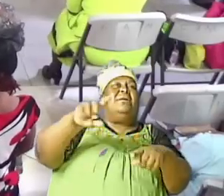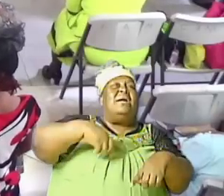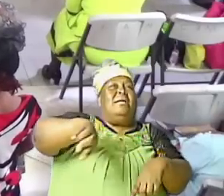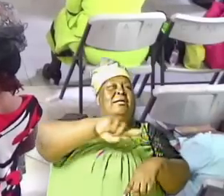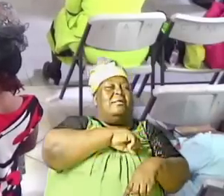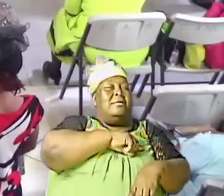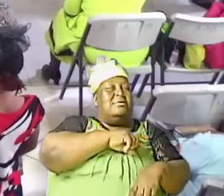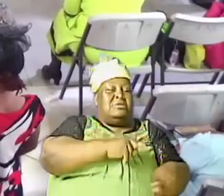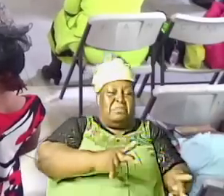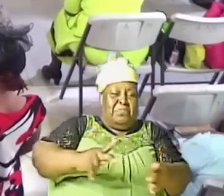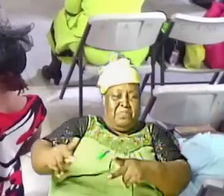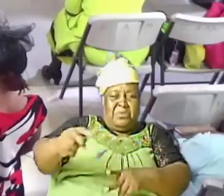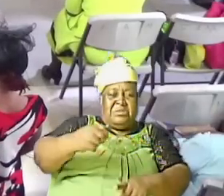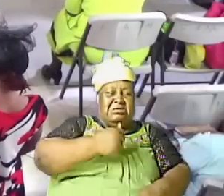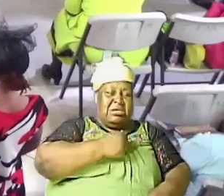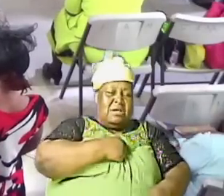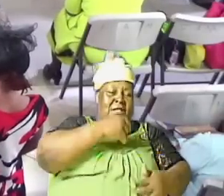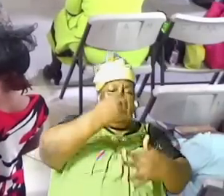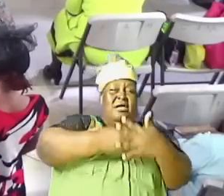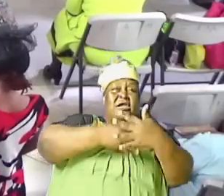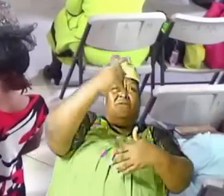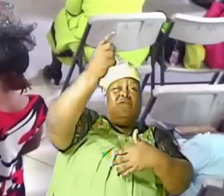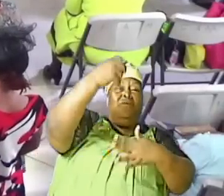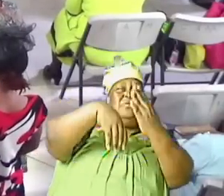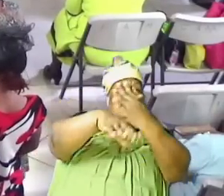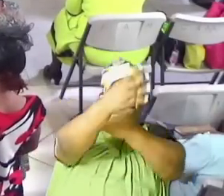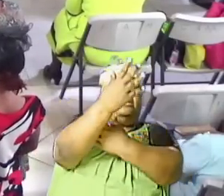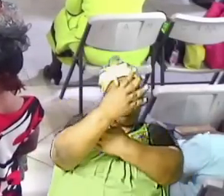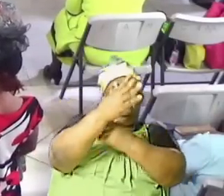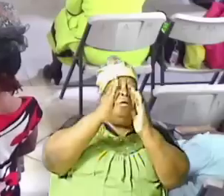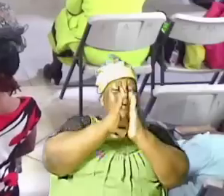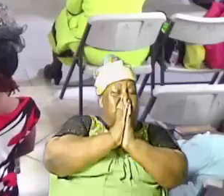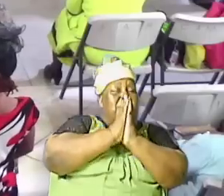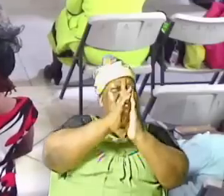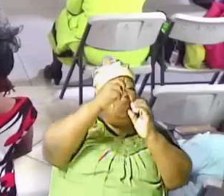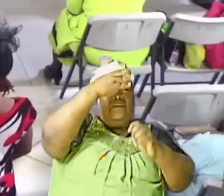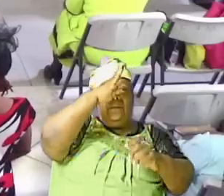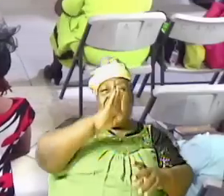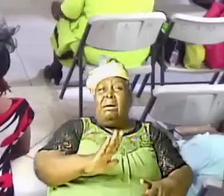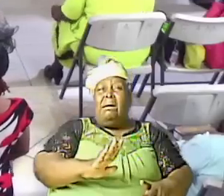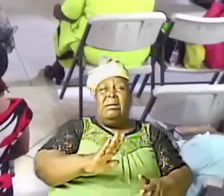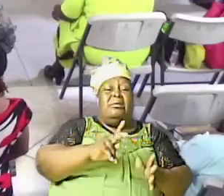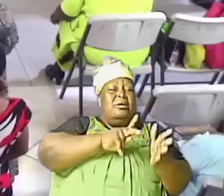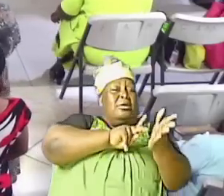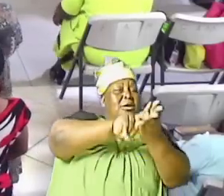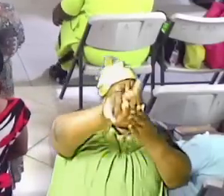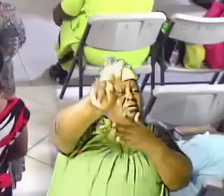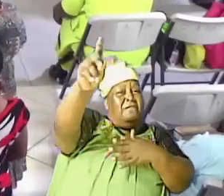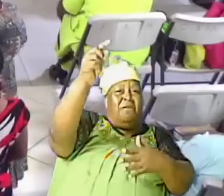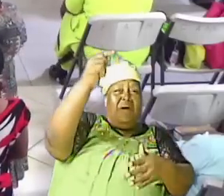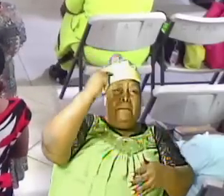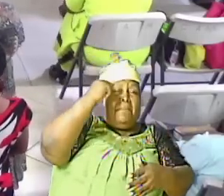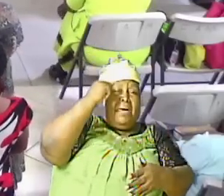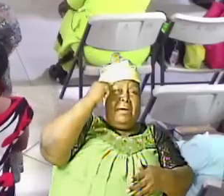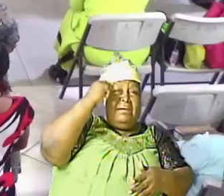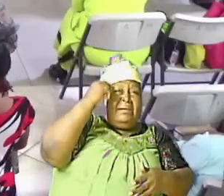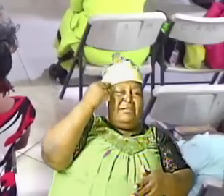present ourselves before you this morning, God, we pray, oh God, that you purify our minds and our